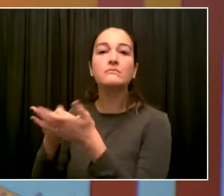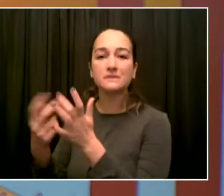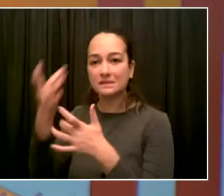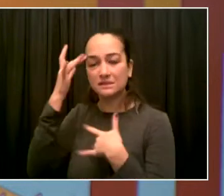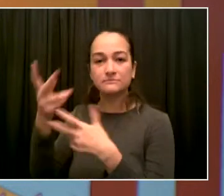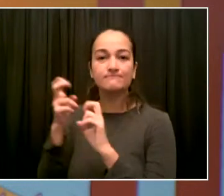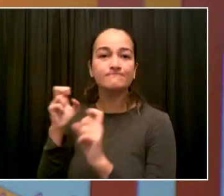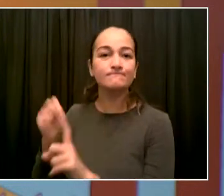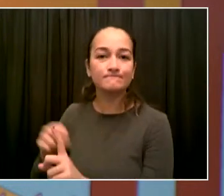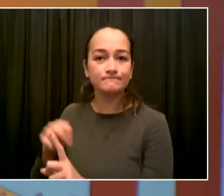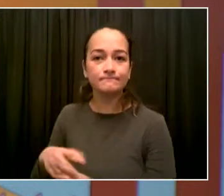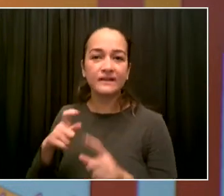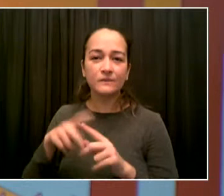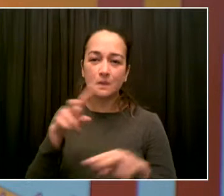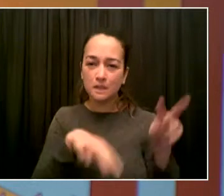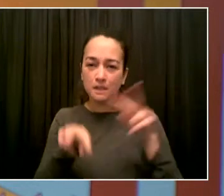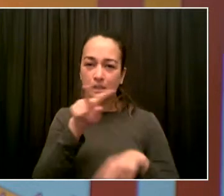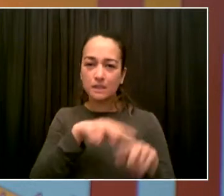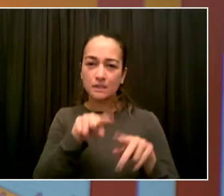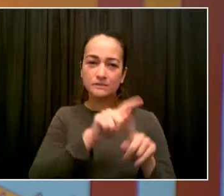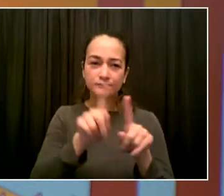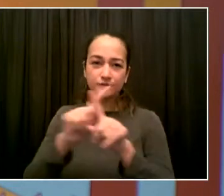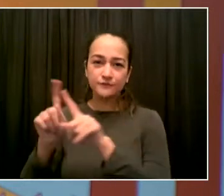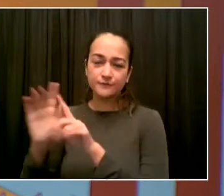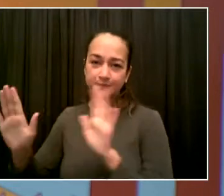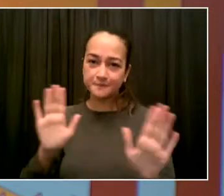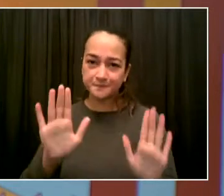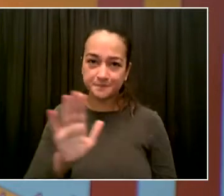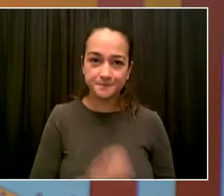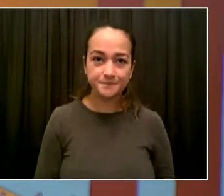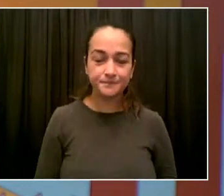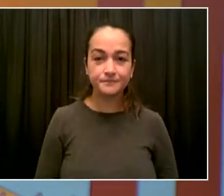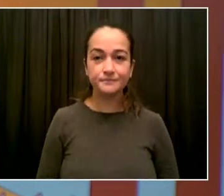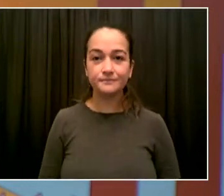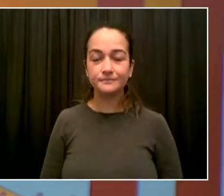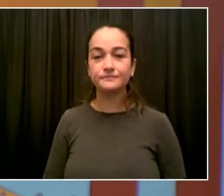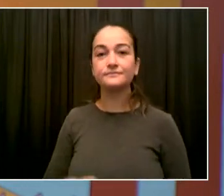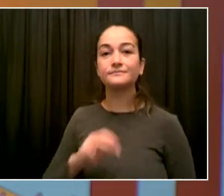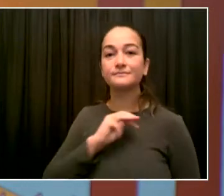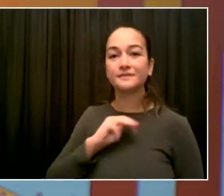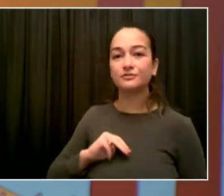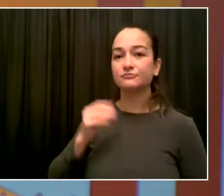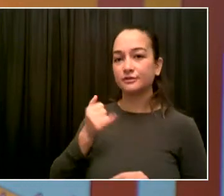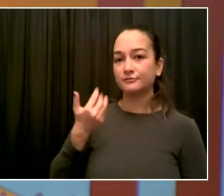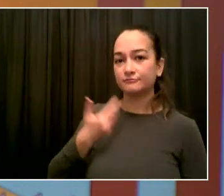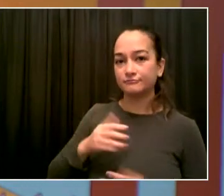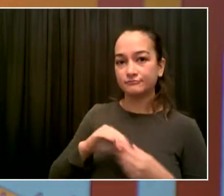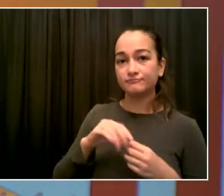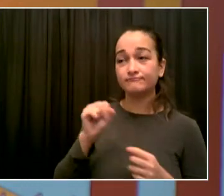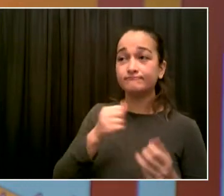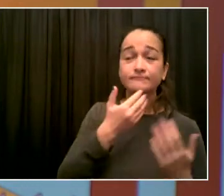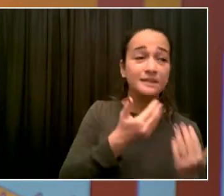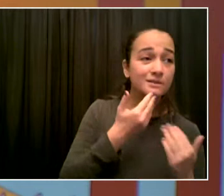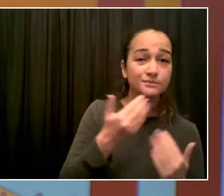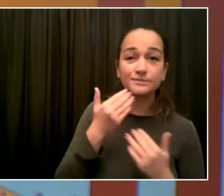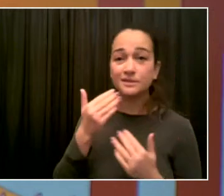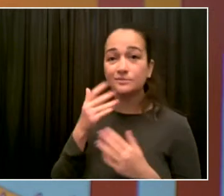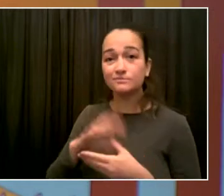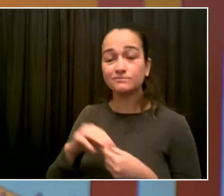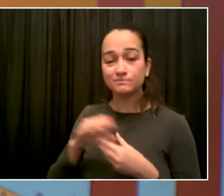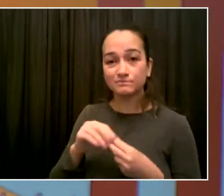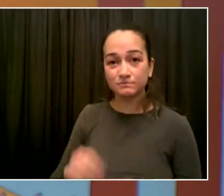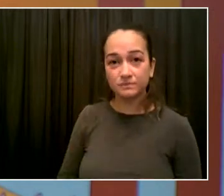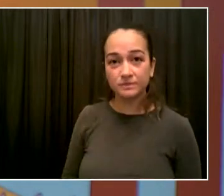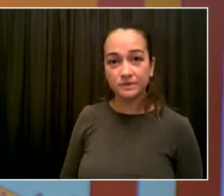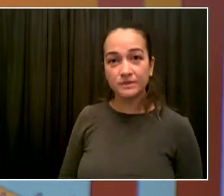everyone at Test and Trace, because Test and Trace, working with Situation Room, play a crucial role in keeping our kids and the